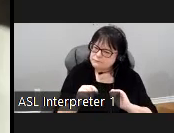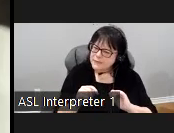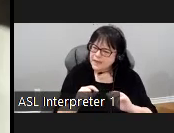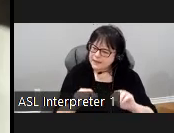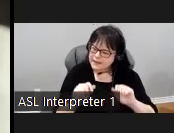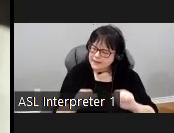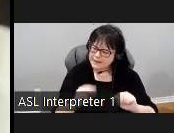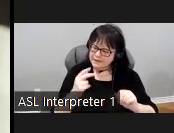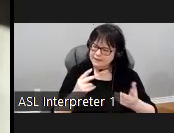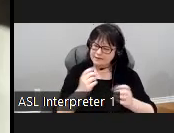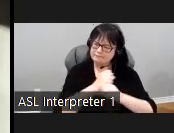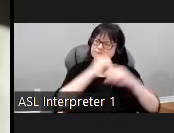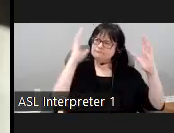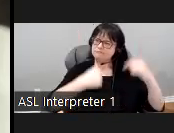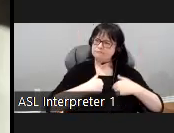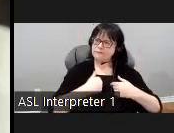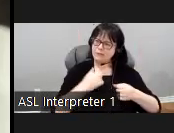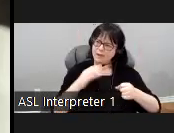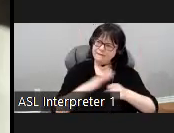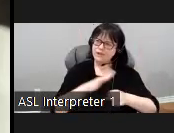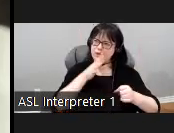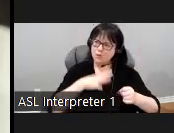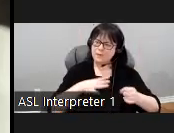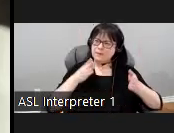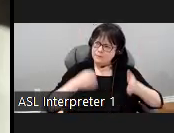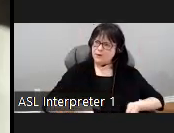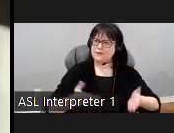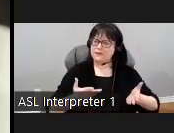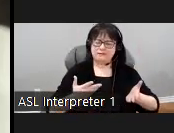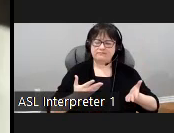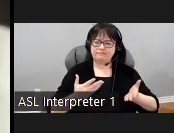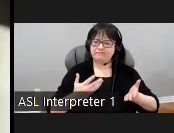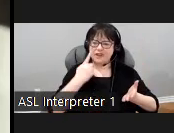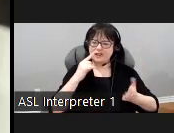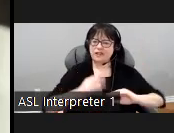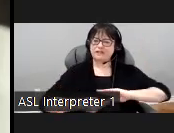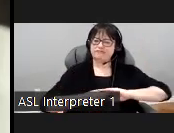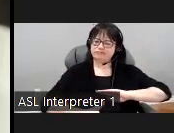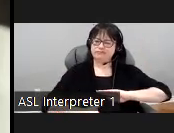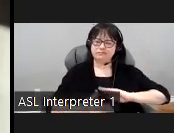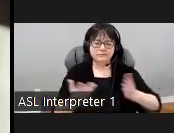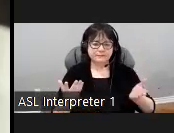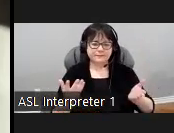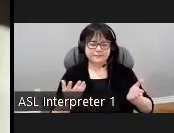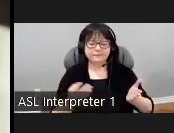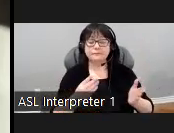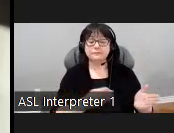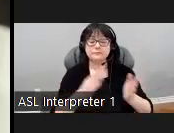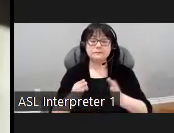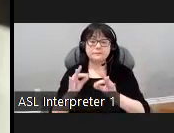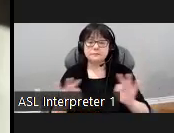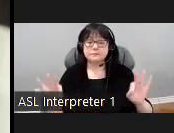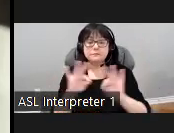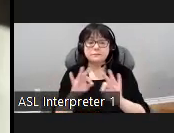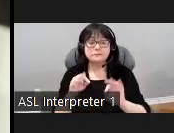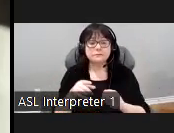as a full person. What is the impact, I think, is the most important question that we can ask